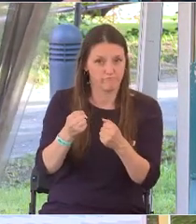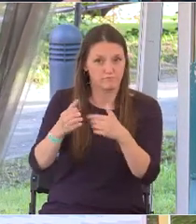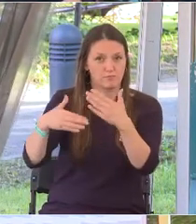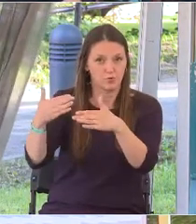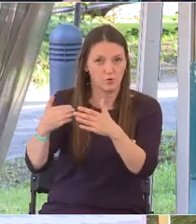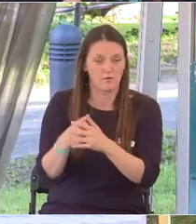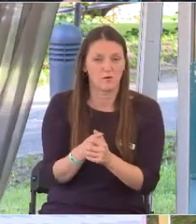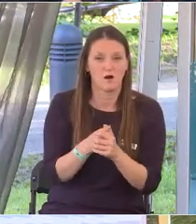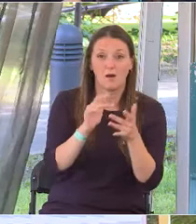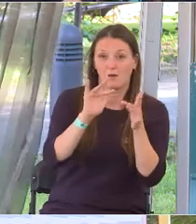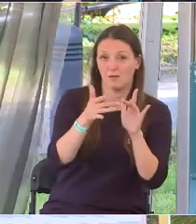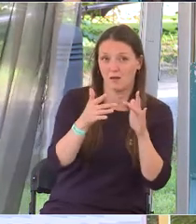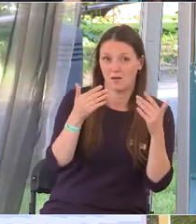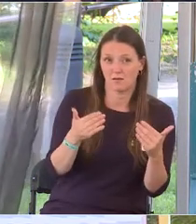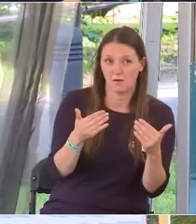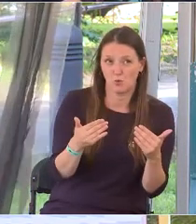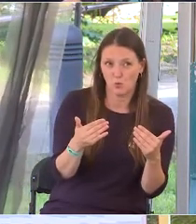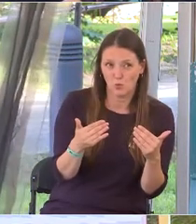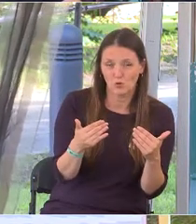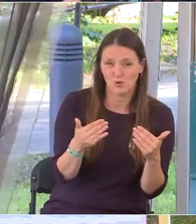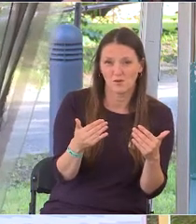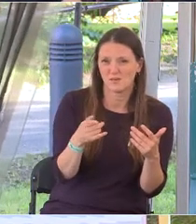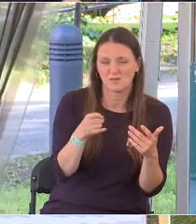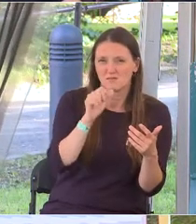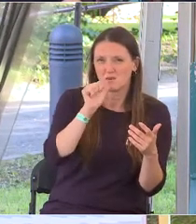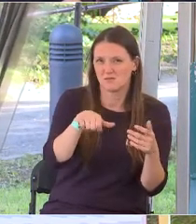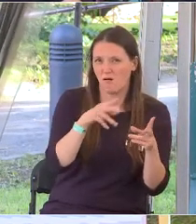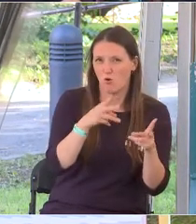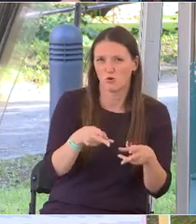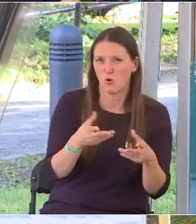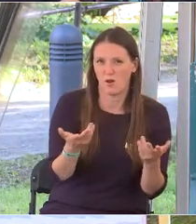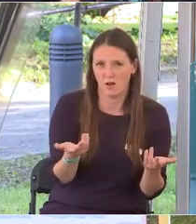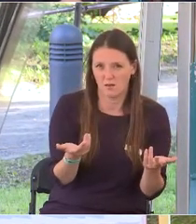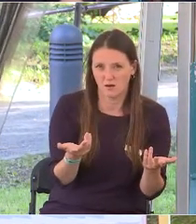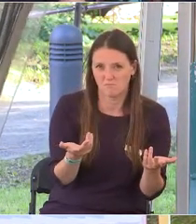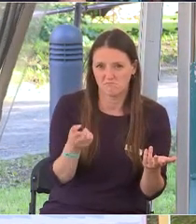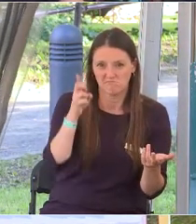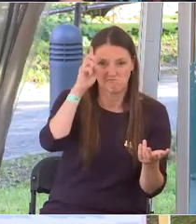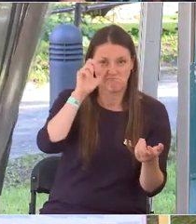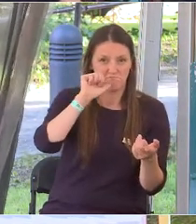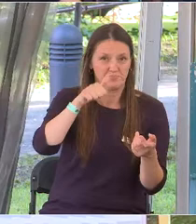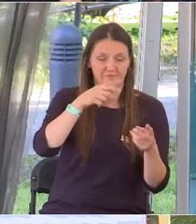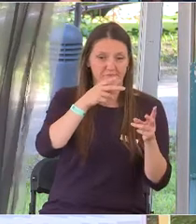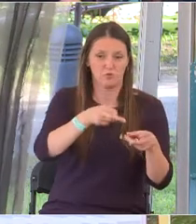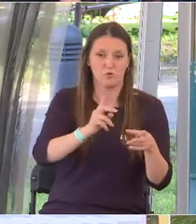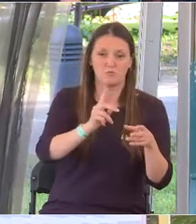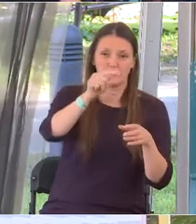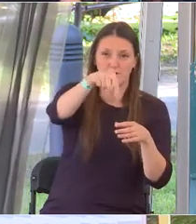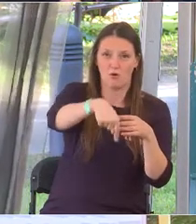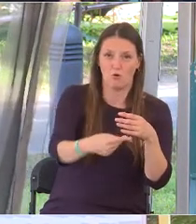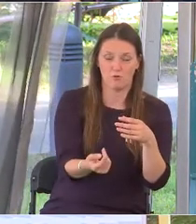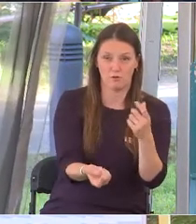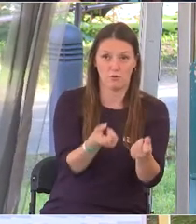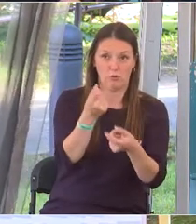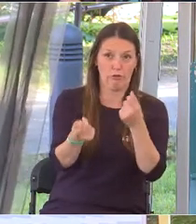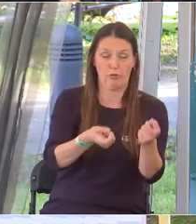cohesiveness is not anymore controlled by the hegemonic state, it's actually coming from all the corners of the